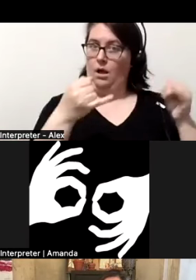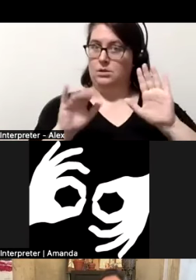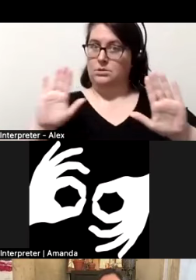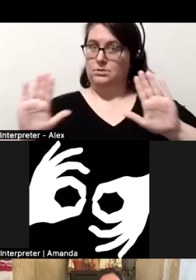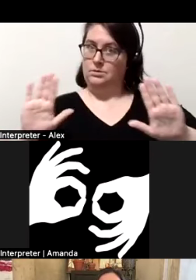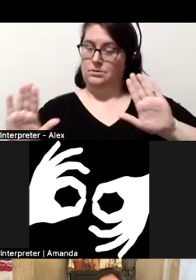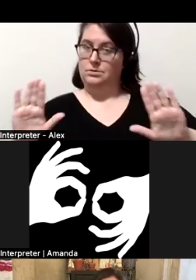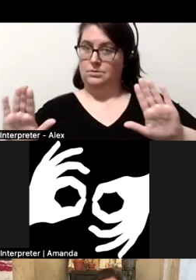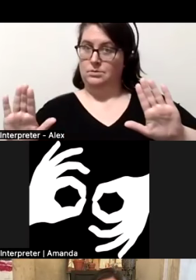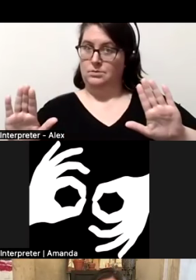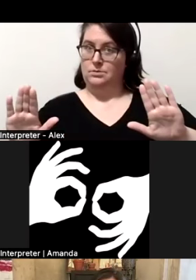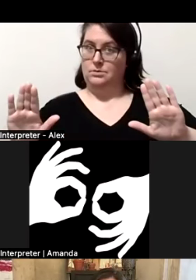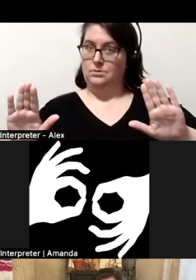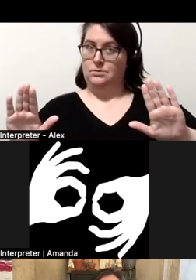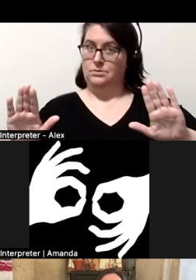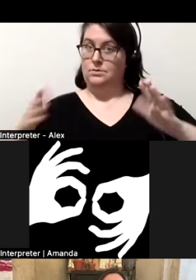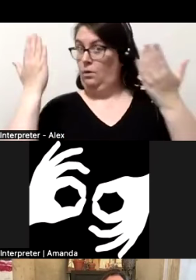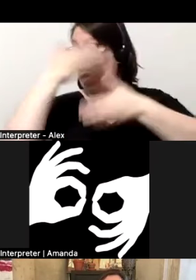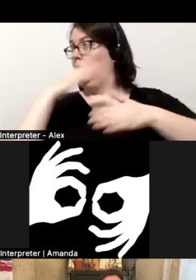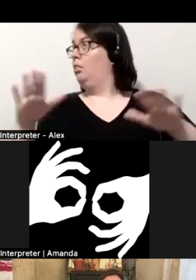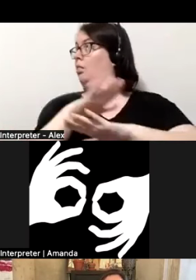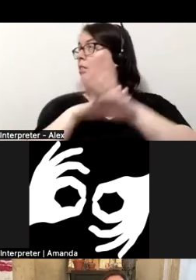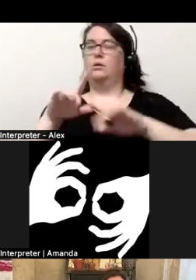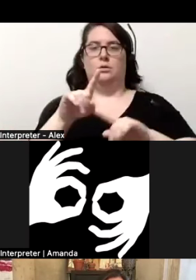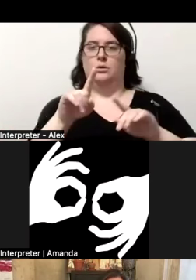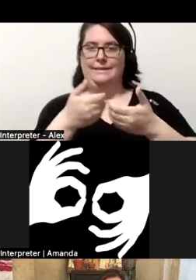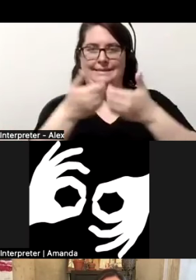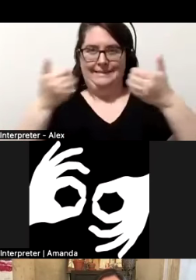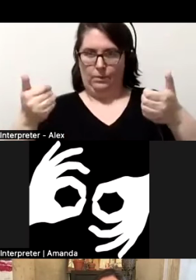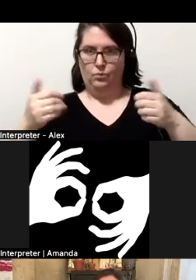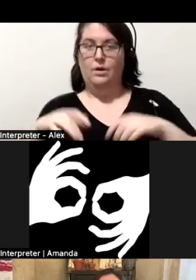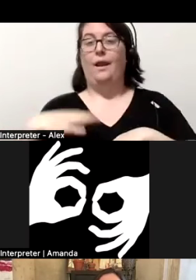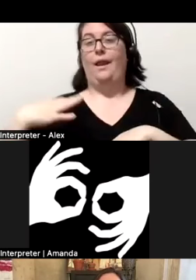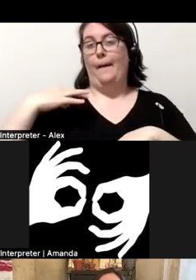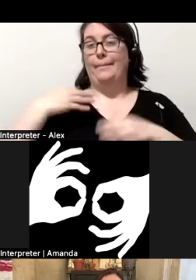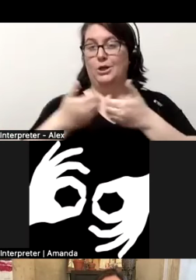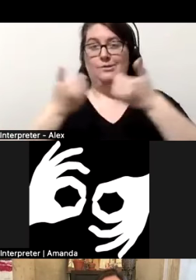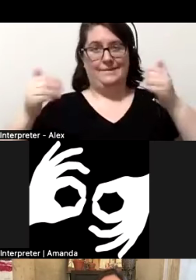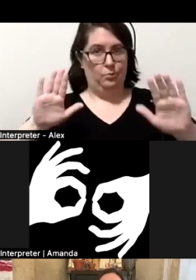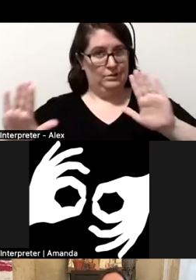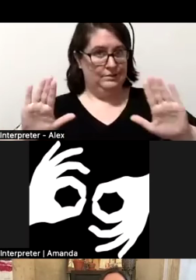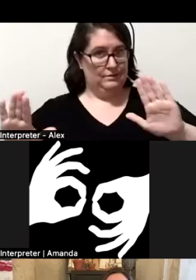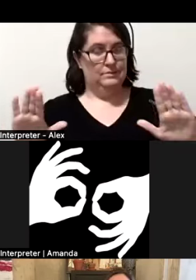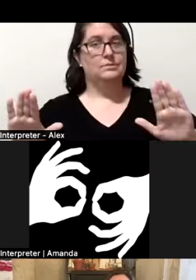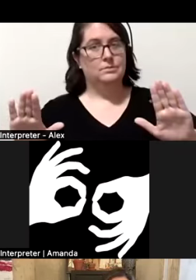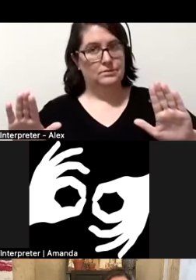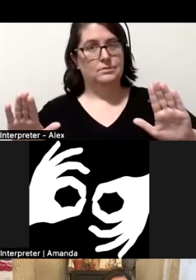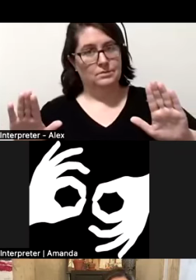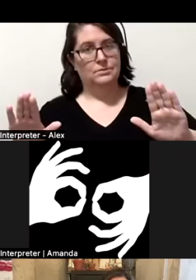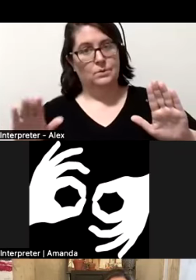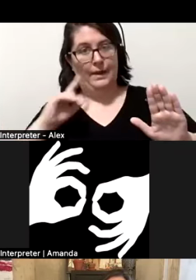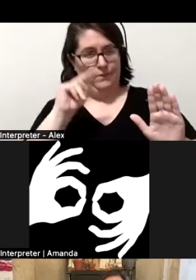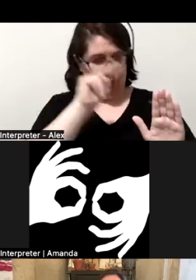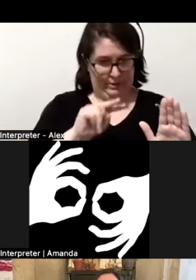emerging festivals and one for established festivals, as well as two different sets of applications for each type. So just make sure when you're reviewing that you